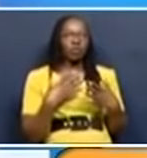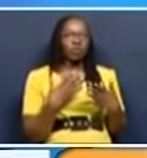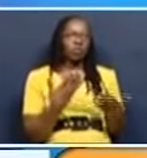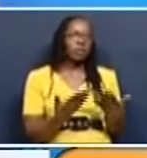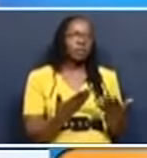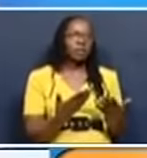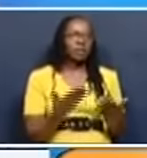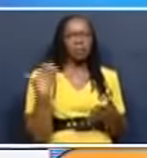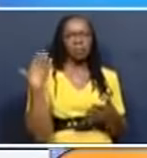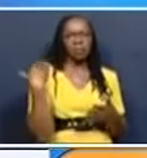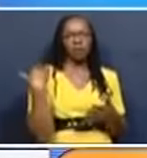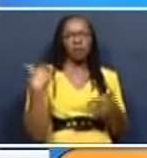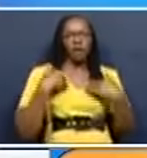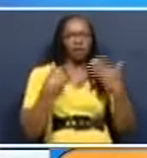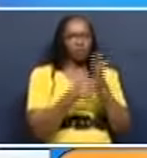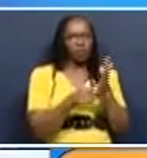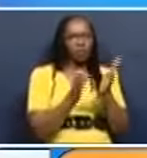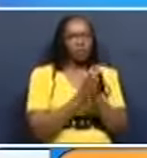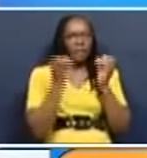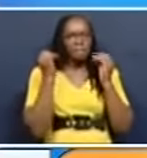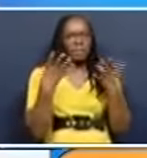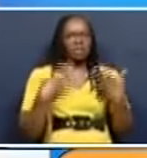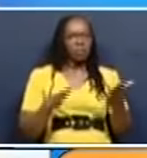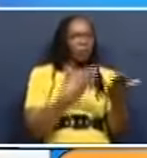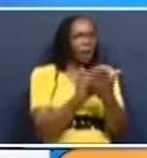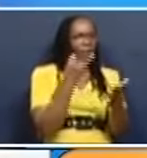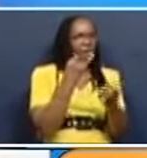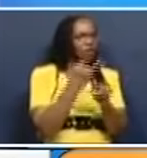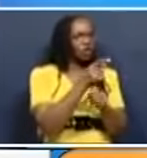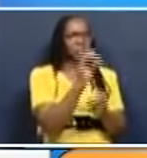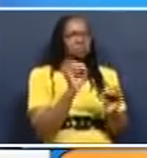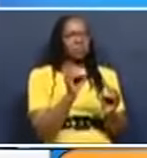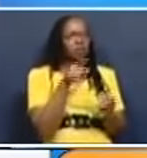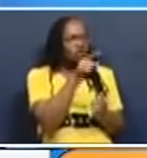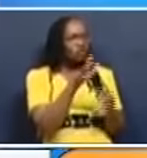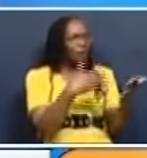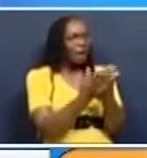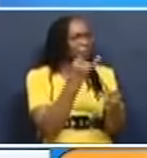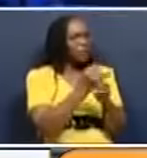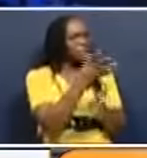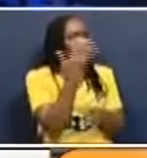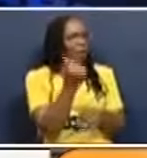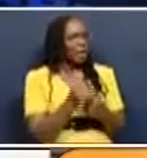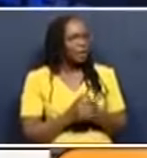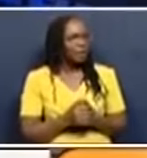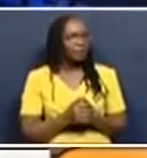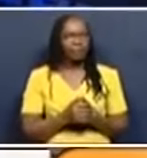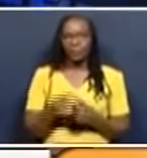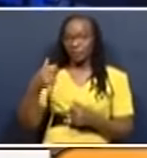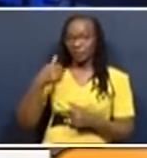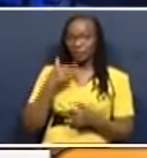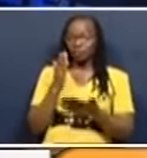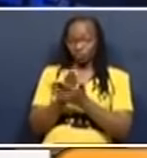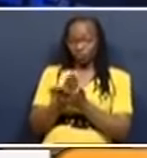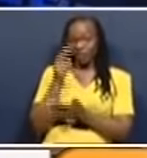There was a problem, really, with not many people applying for this job. Mm. Why did you apply for this job? Why did you want to do this job? Well, it's interesting, because when